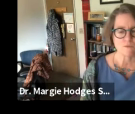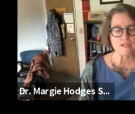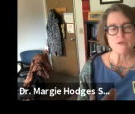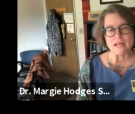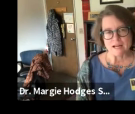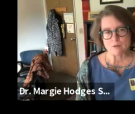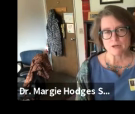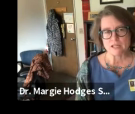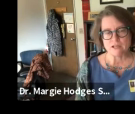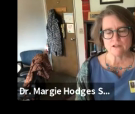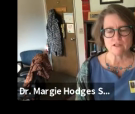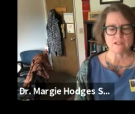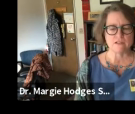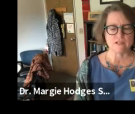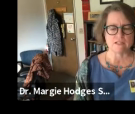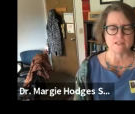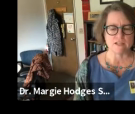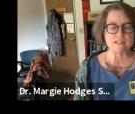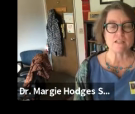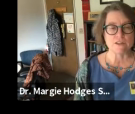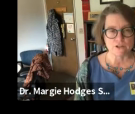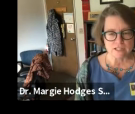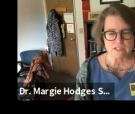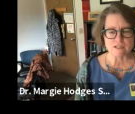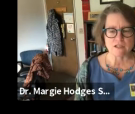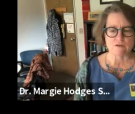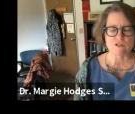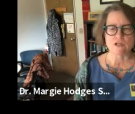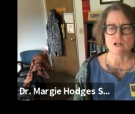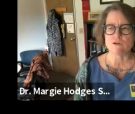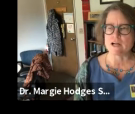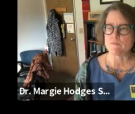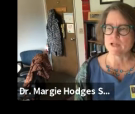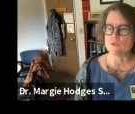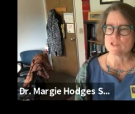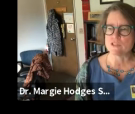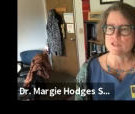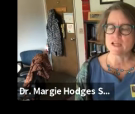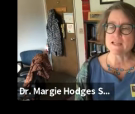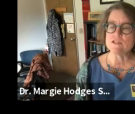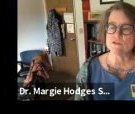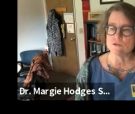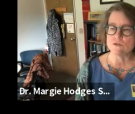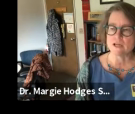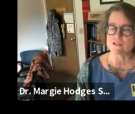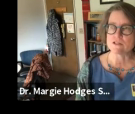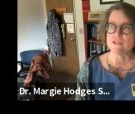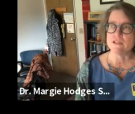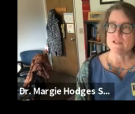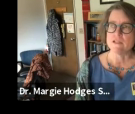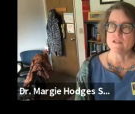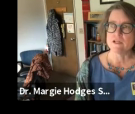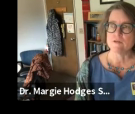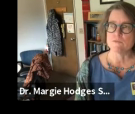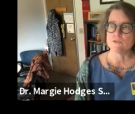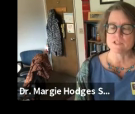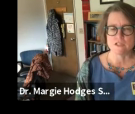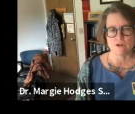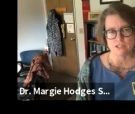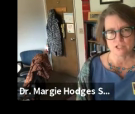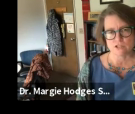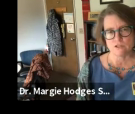the we had an outbreak here in 1830s. That was the cholera outbreak, which led to actually